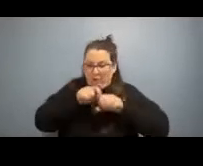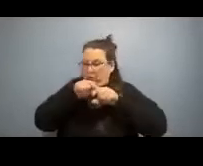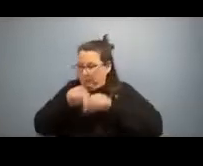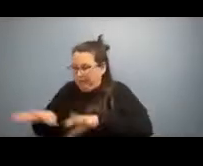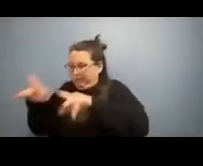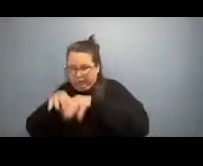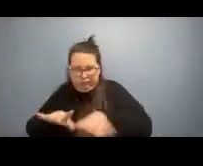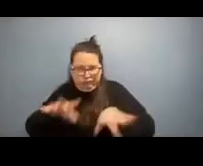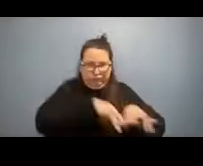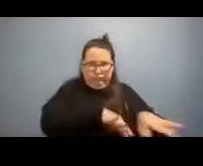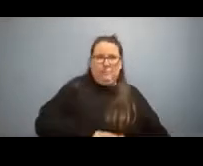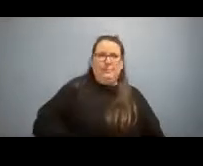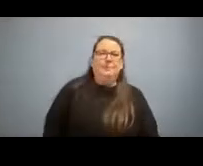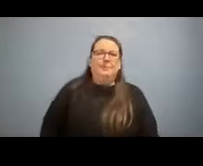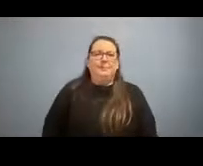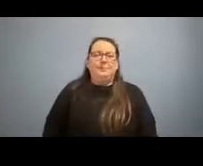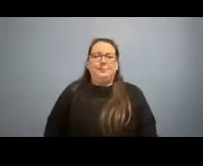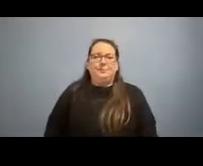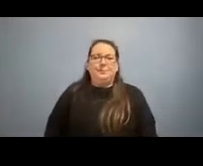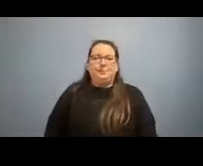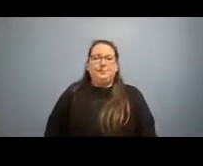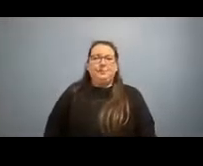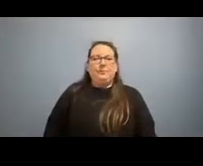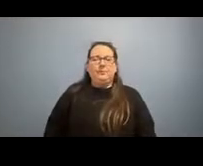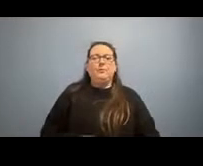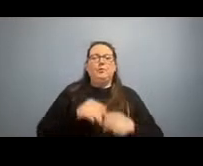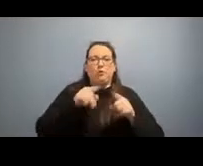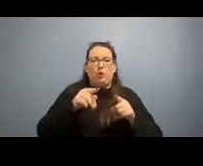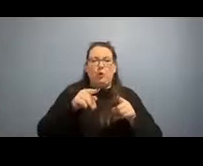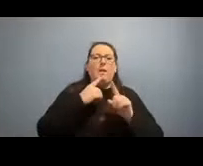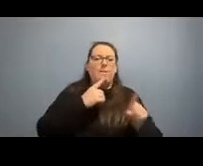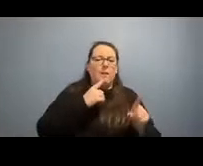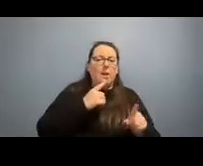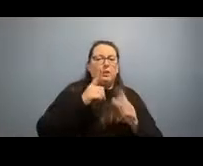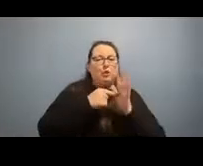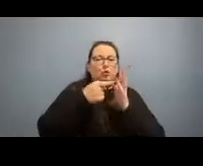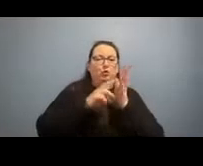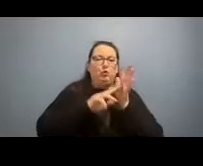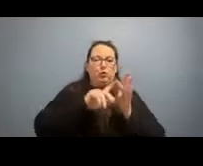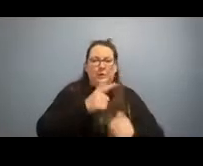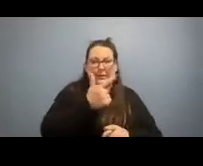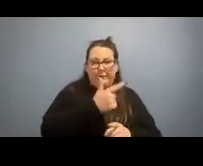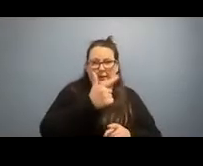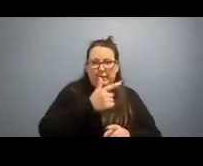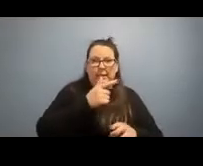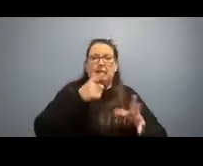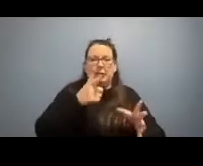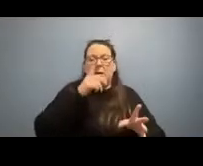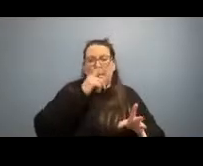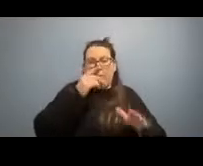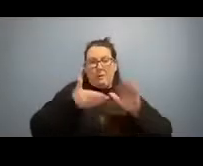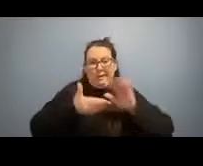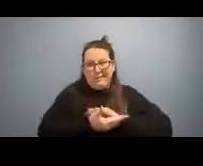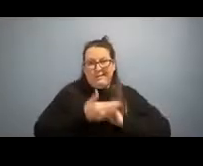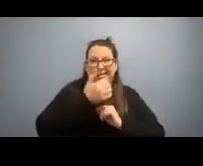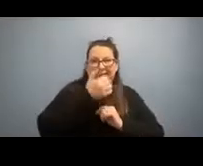So the ATAGI advice on the 17th of June was very clear that those under 60 to be given Pfizer and